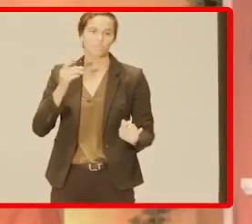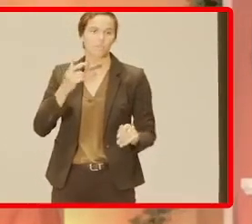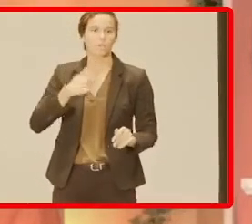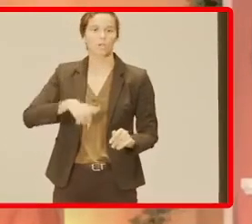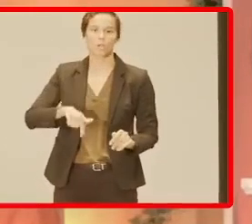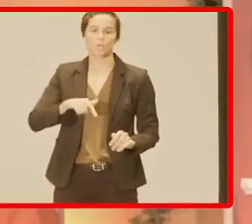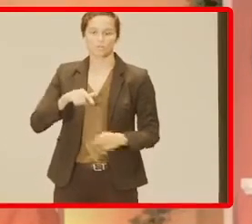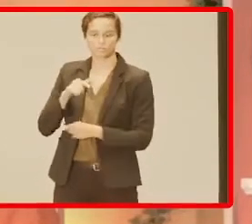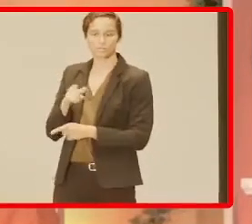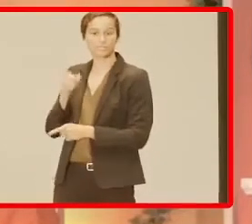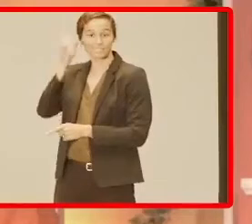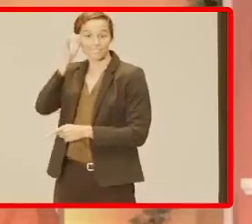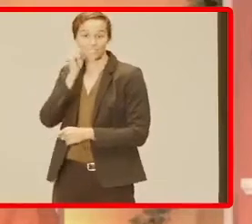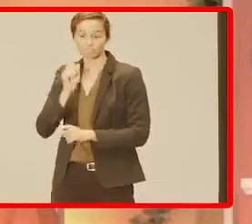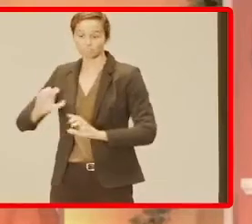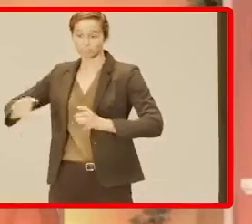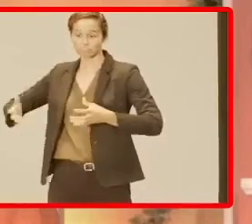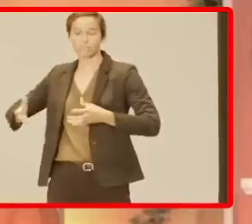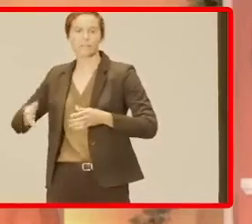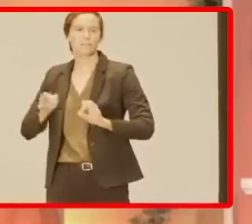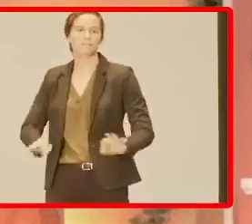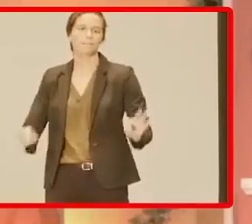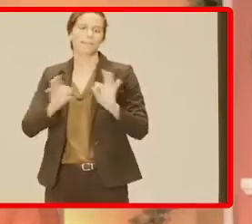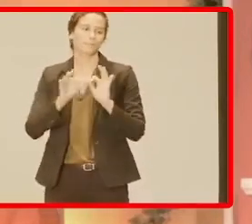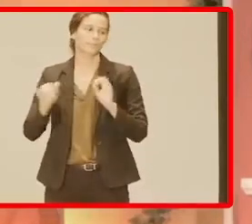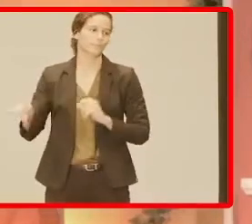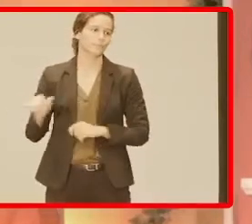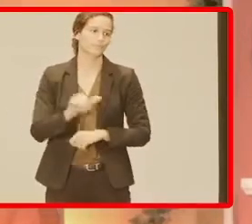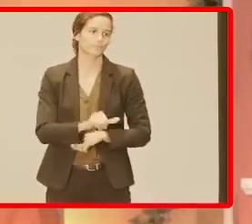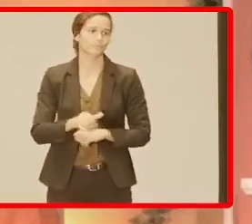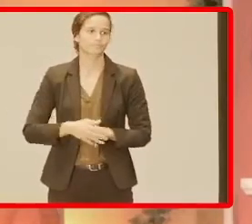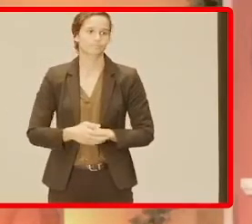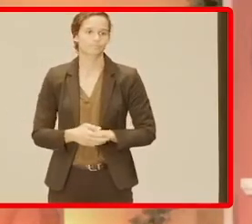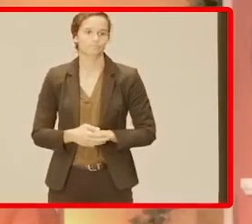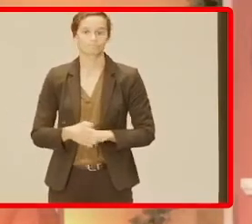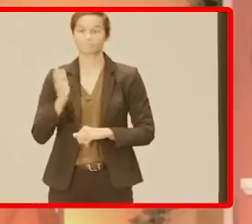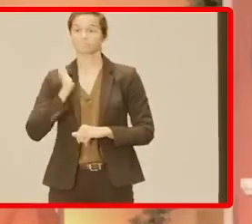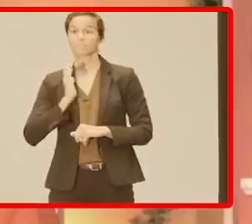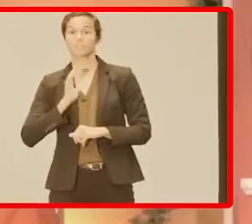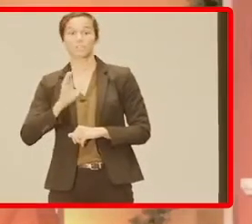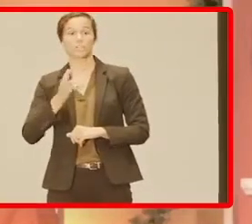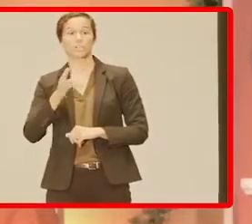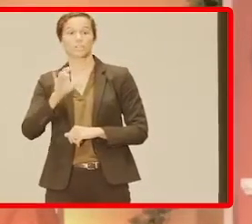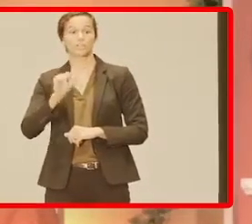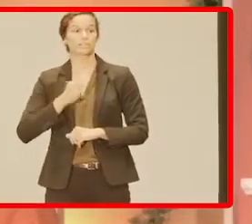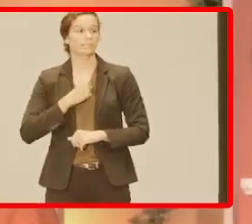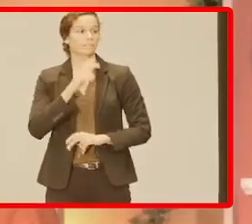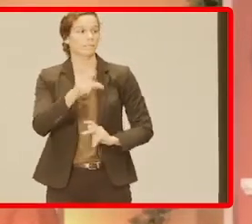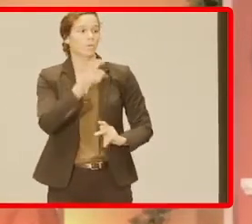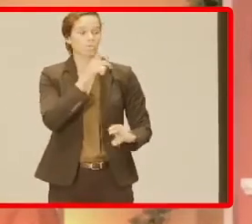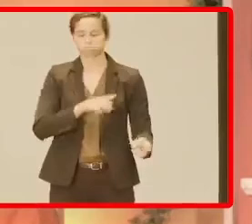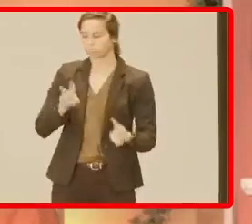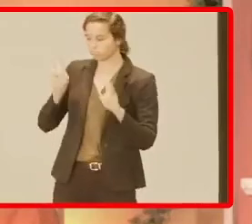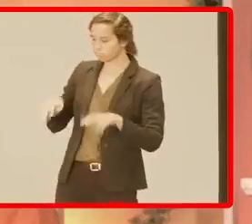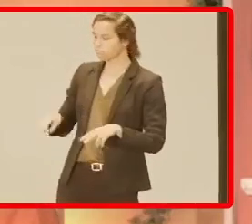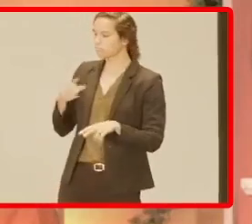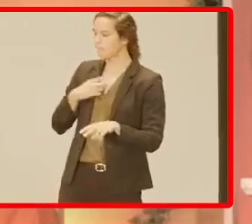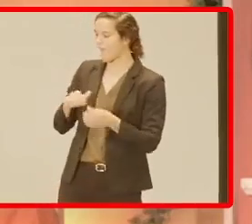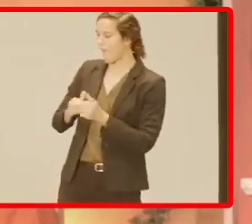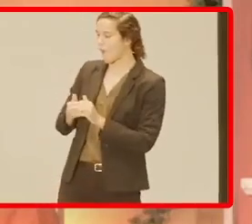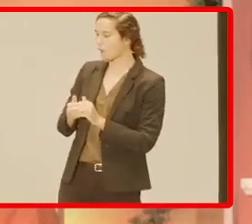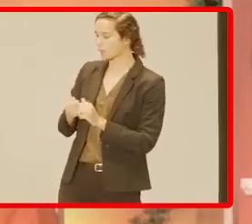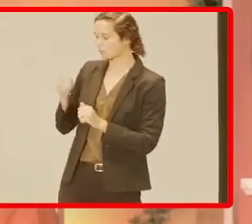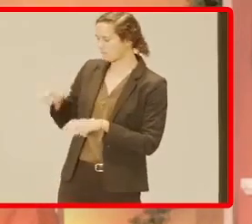matter. I would shield Chris from all people who would make judgments by the way he looks. I would tell him daily